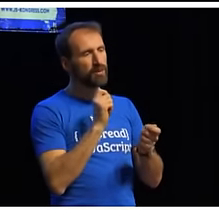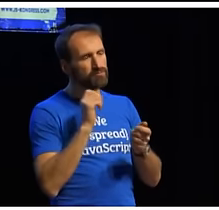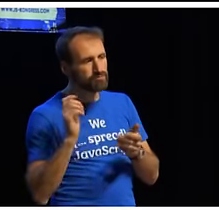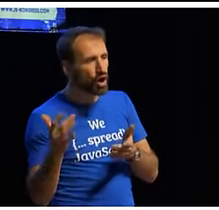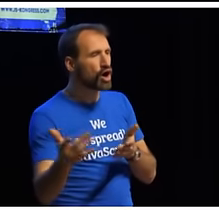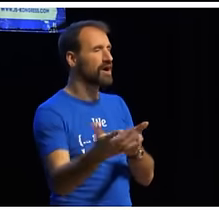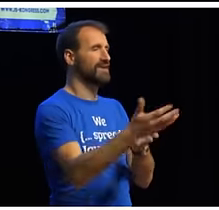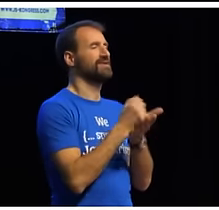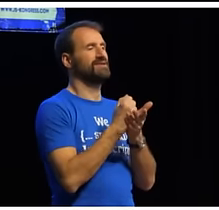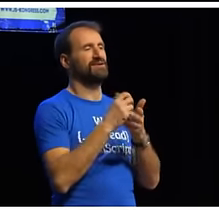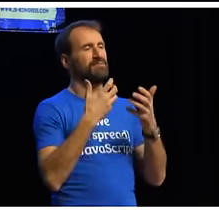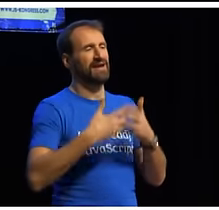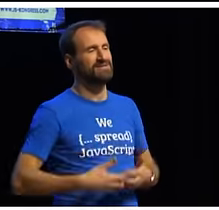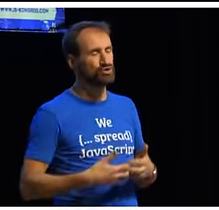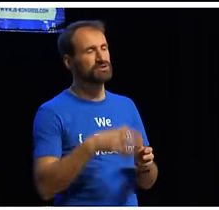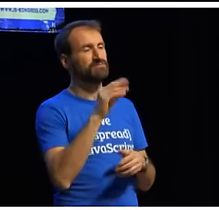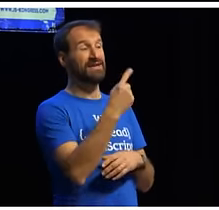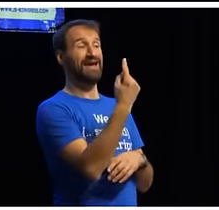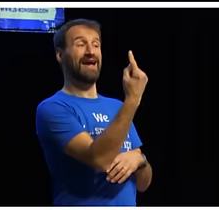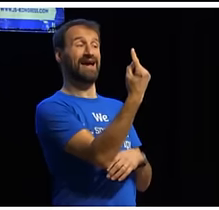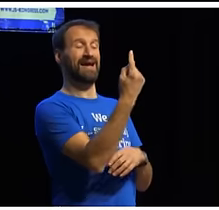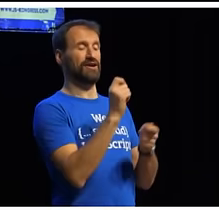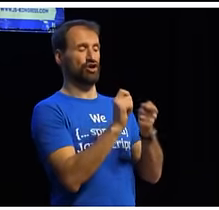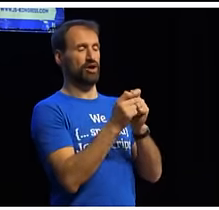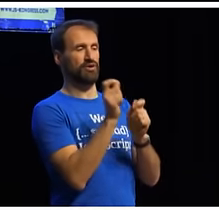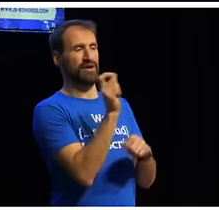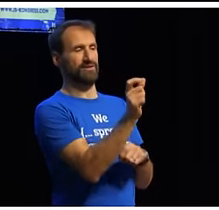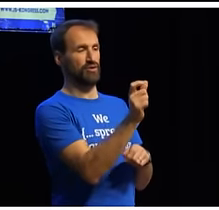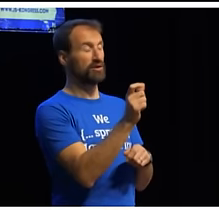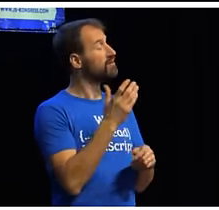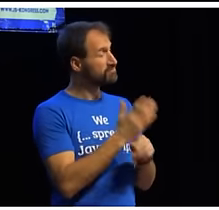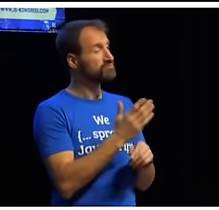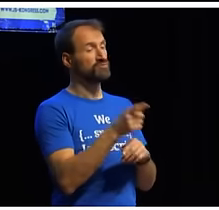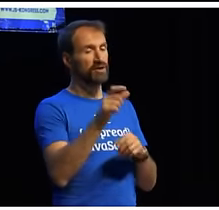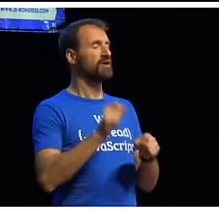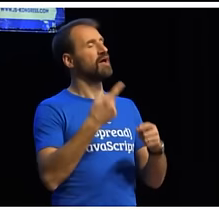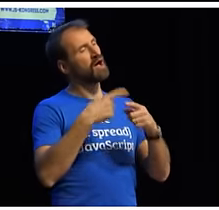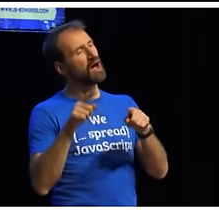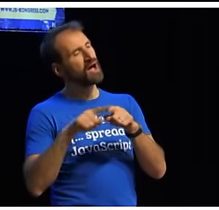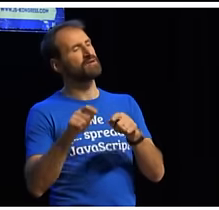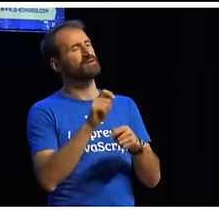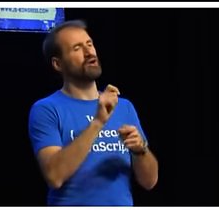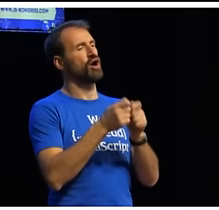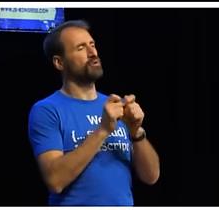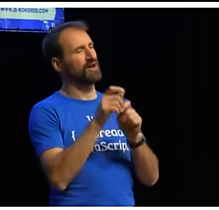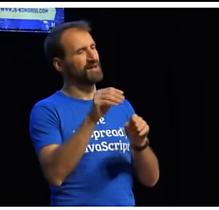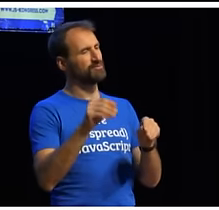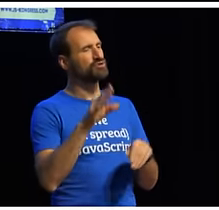one operator. And then we would use another operator called flatmap that